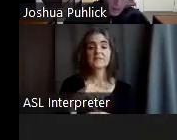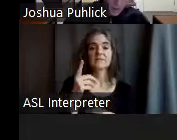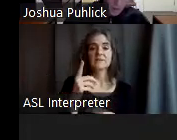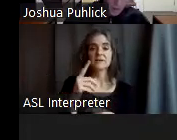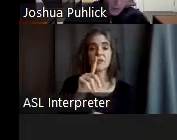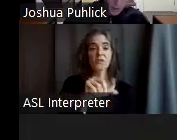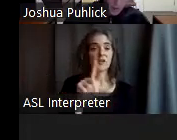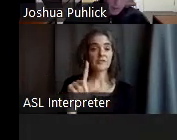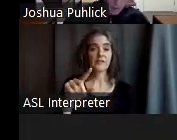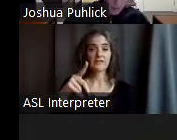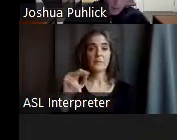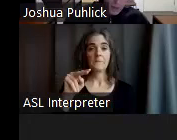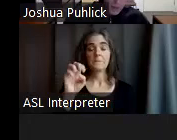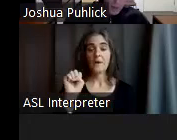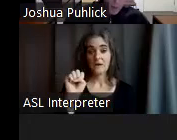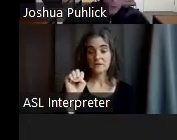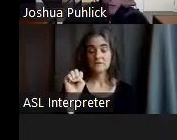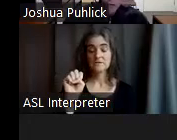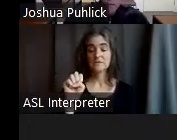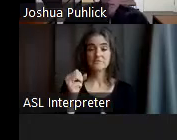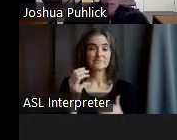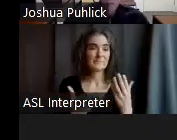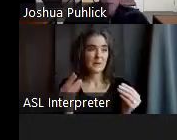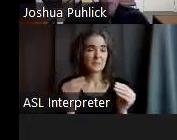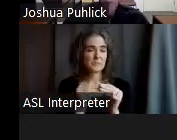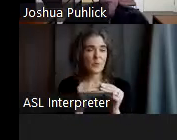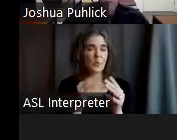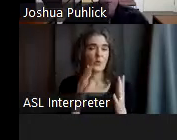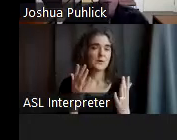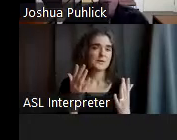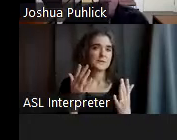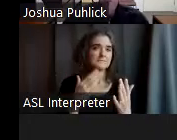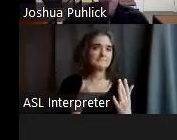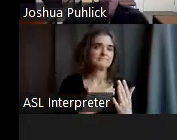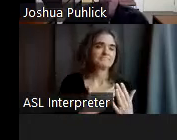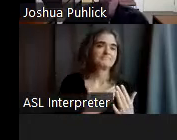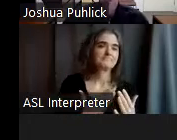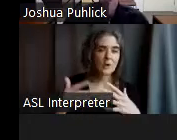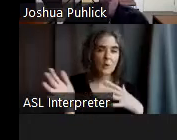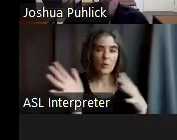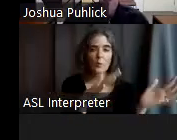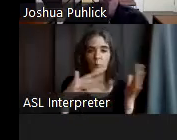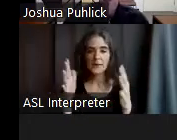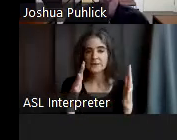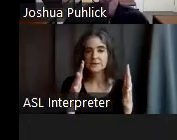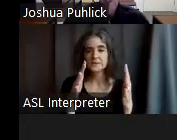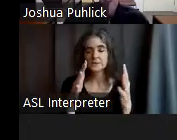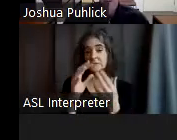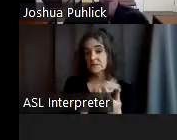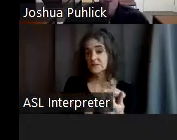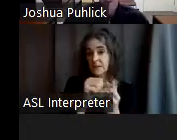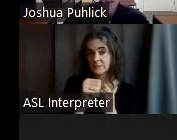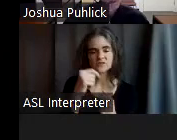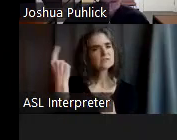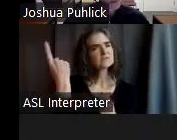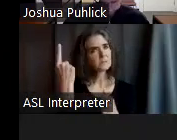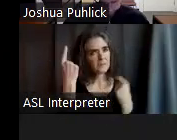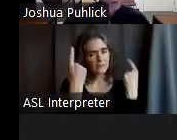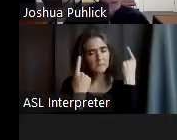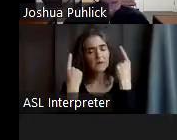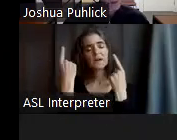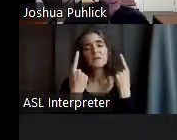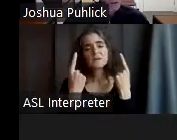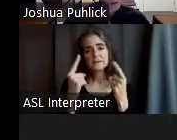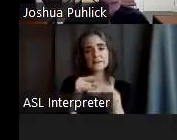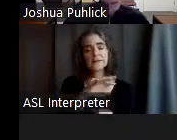longleaf pine may be more prone to wind throw or wind damage is something to consider in